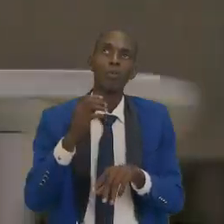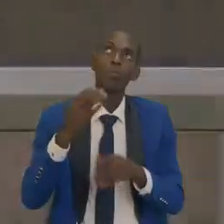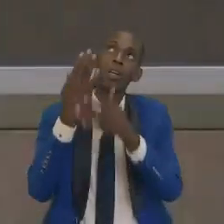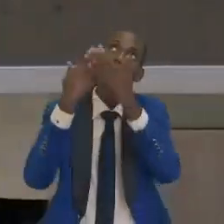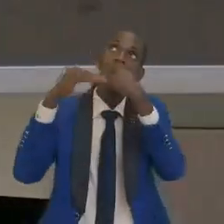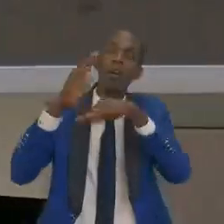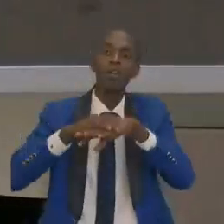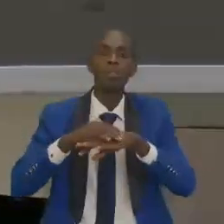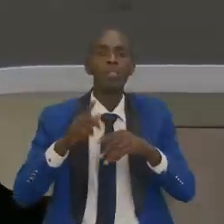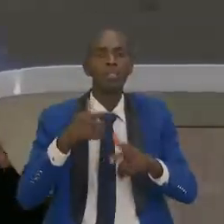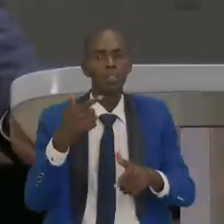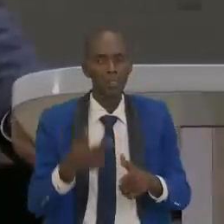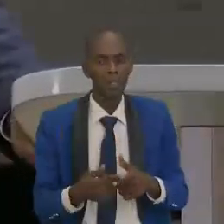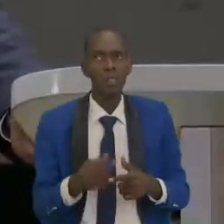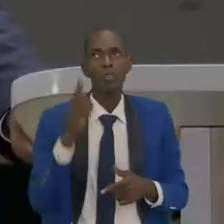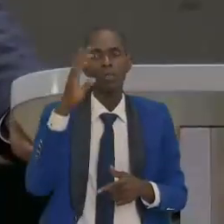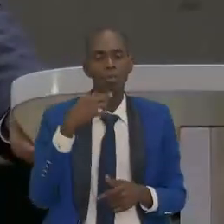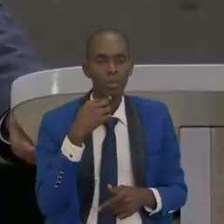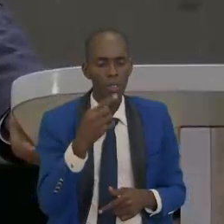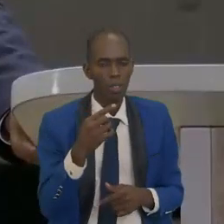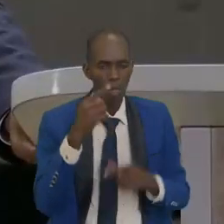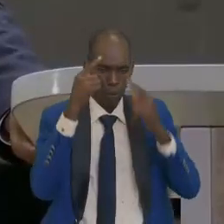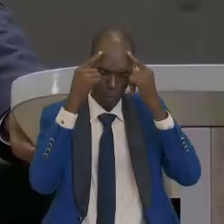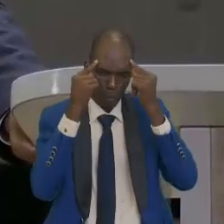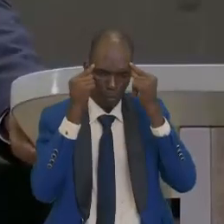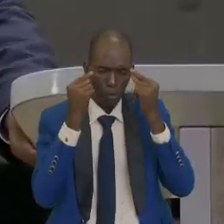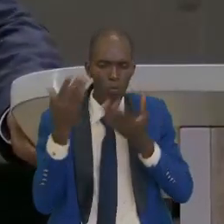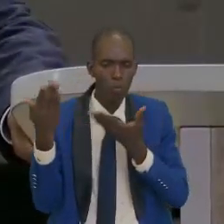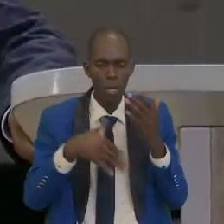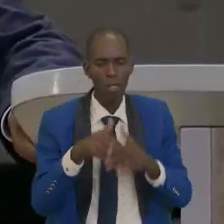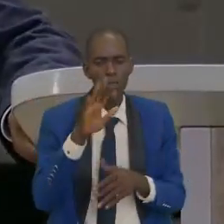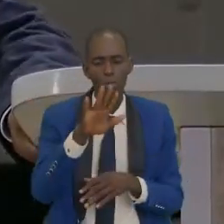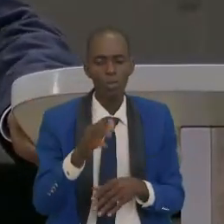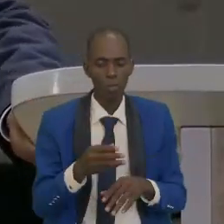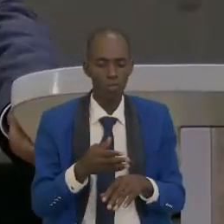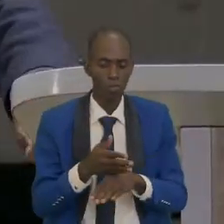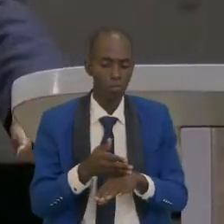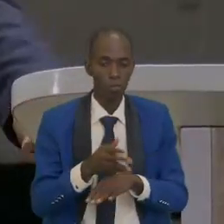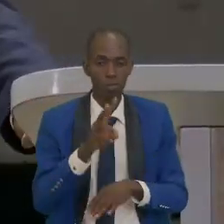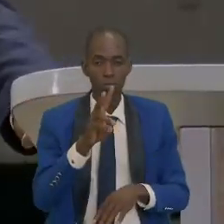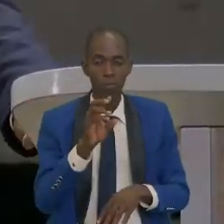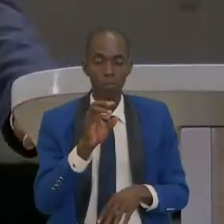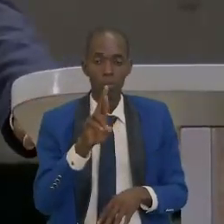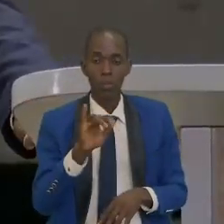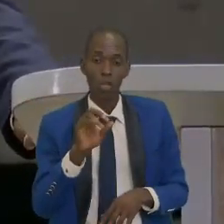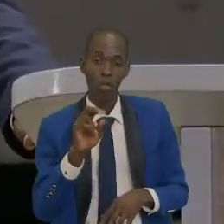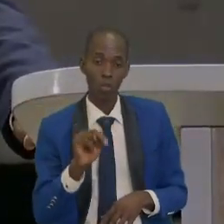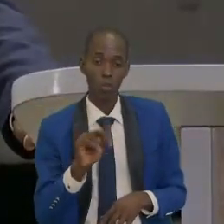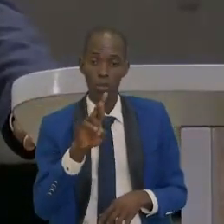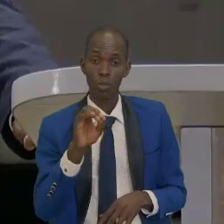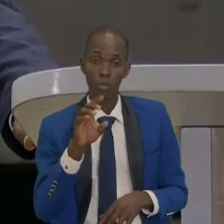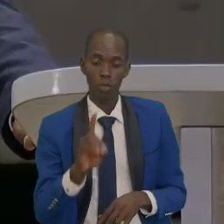then he said was he stretch your rod I don't smudge the Red Sea